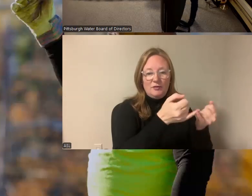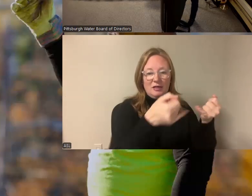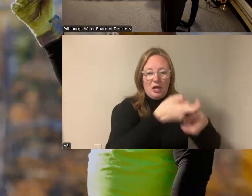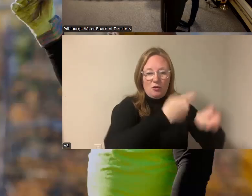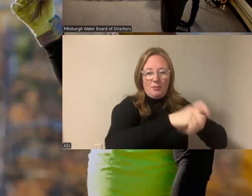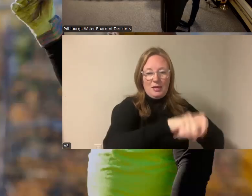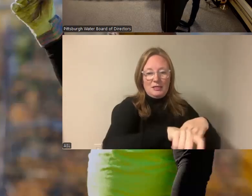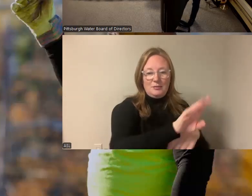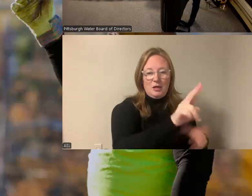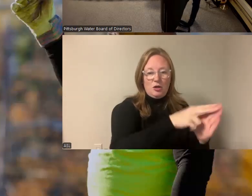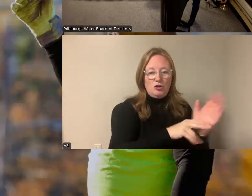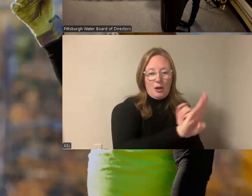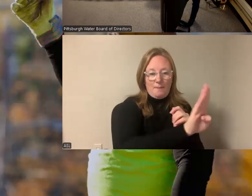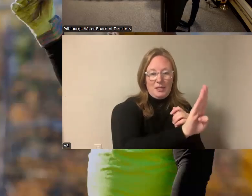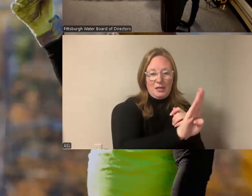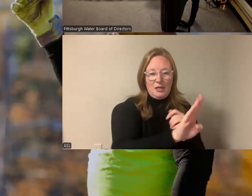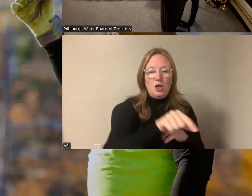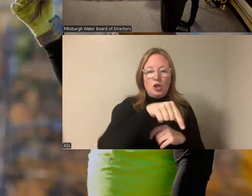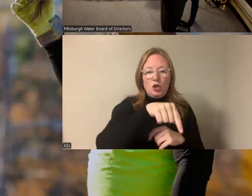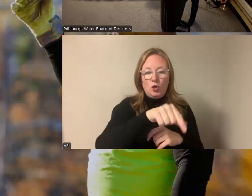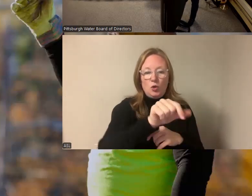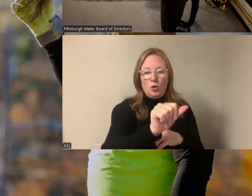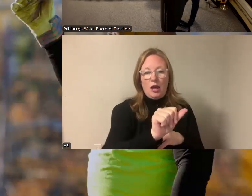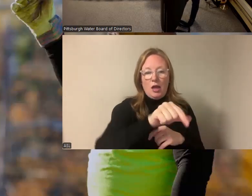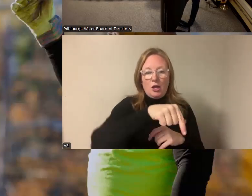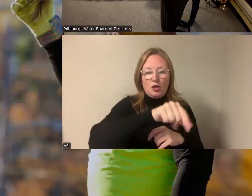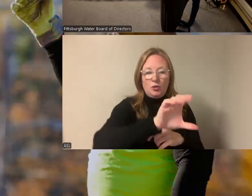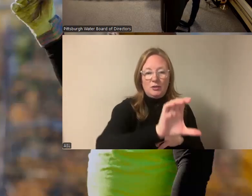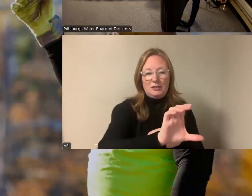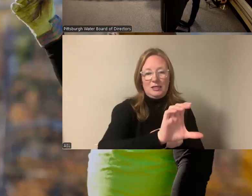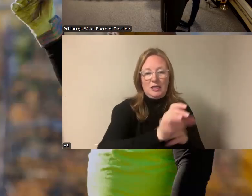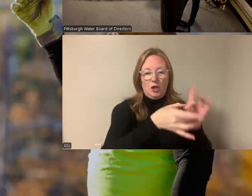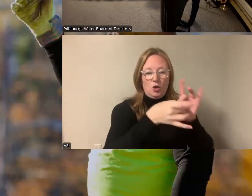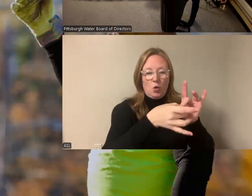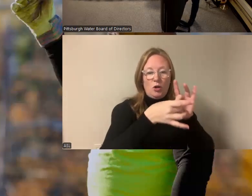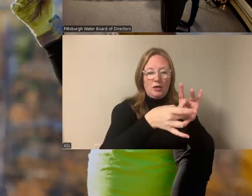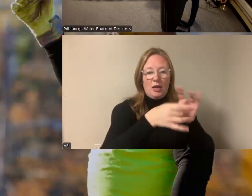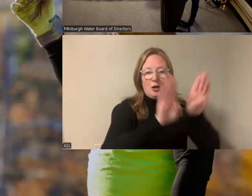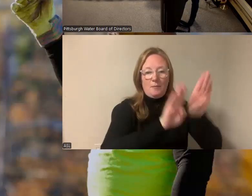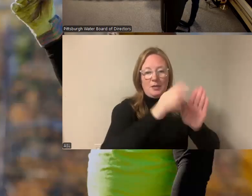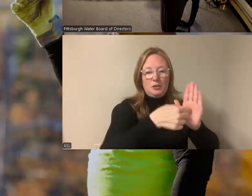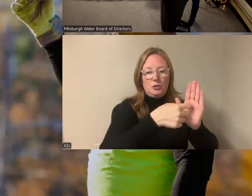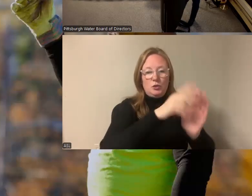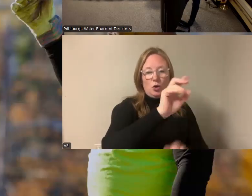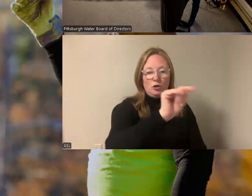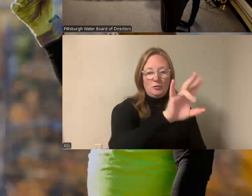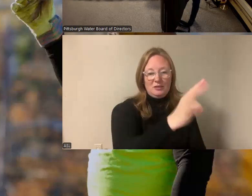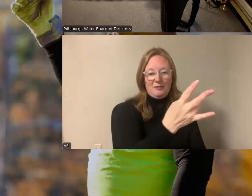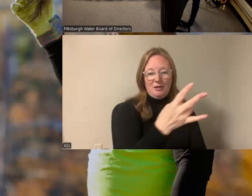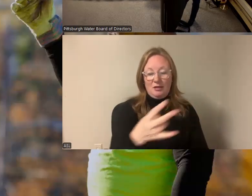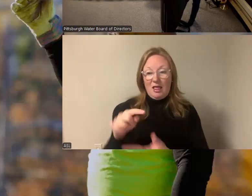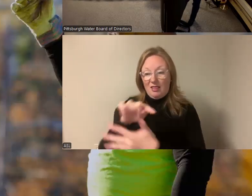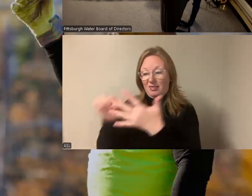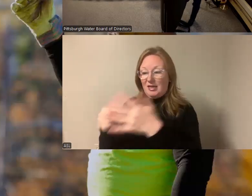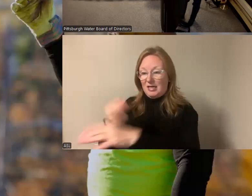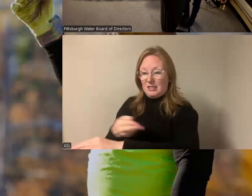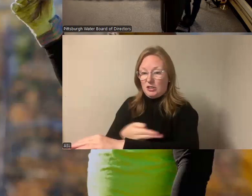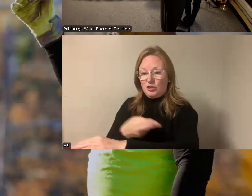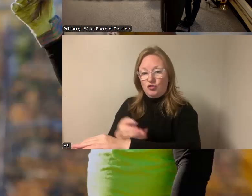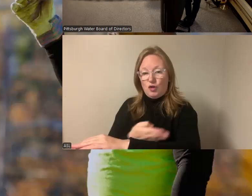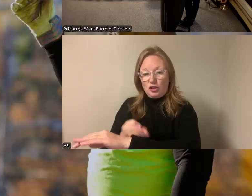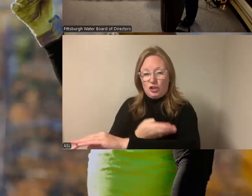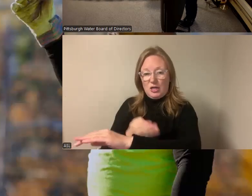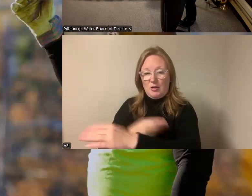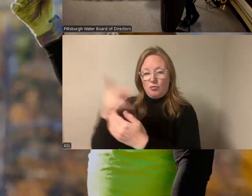the QA/QC Coordinator bids are due by October 7th. The following construction projects are currently out for